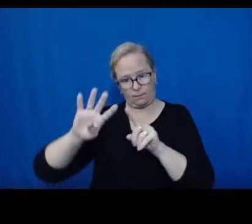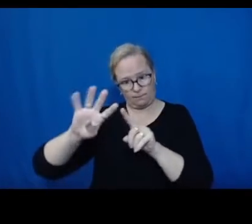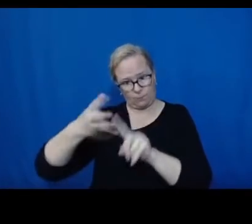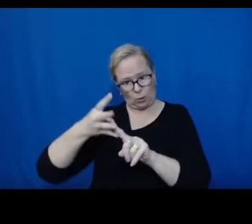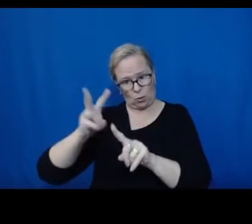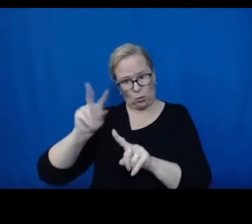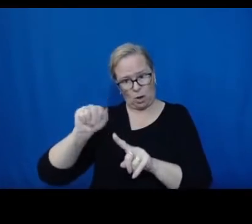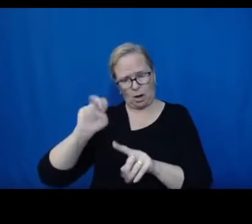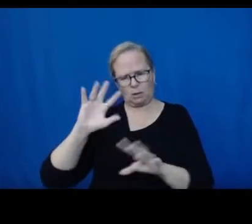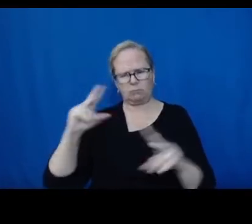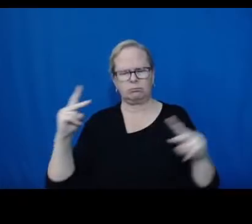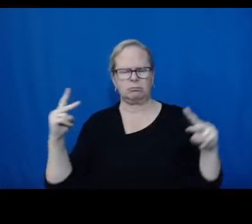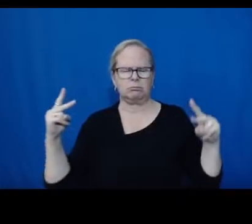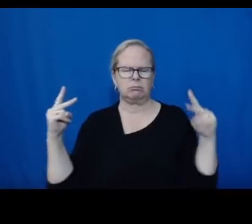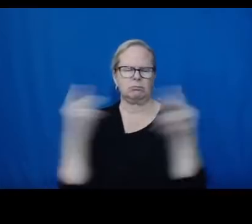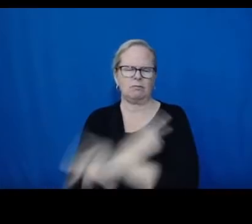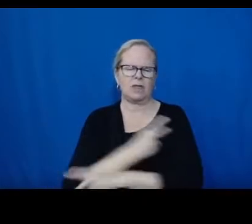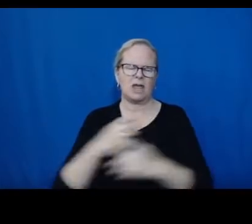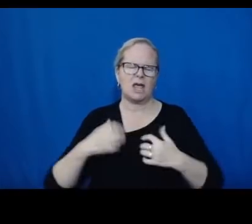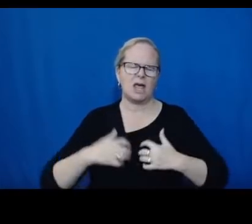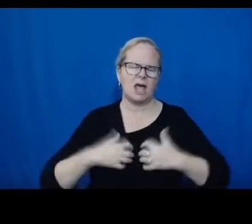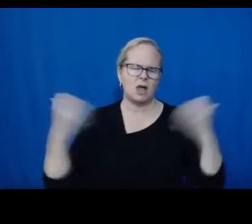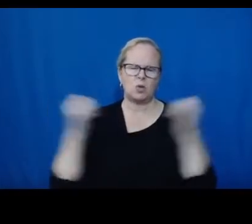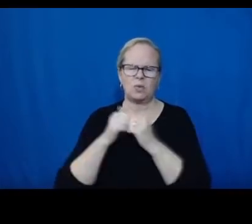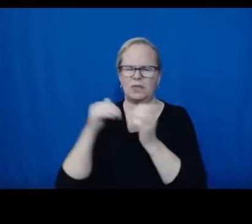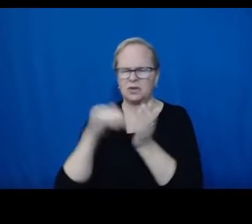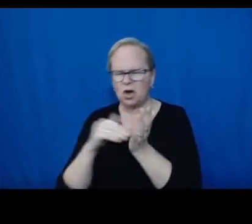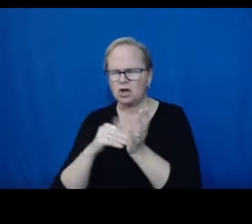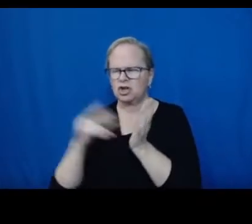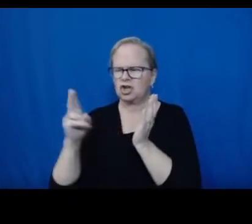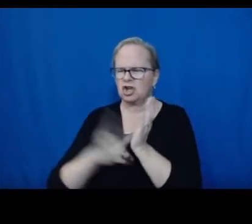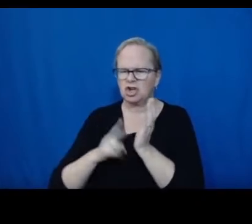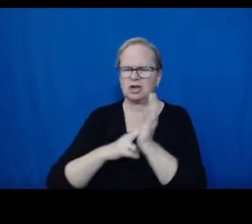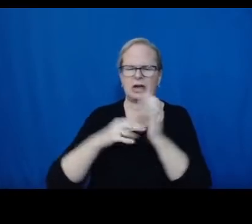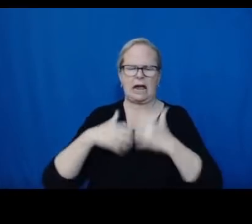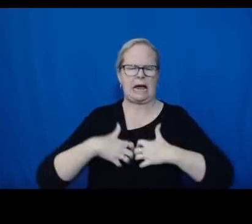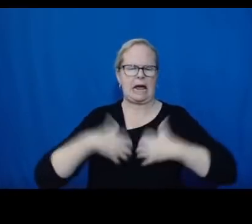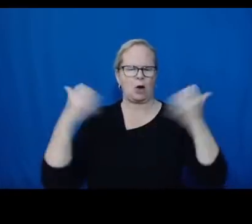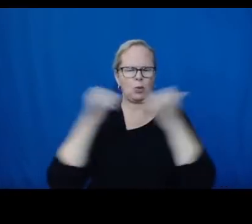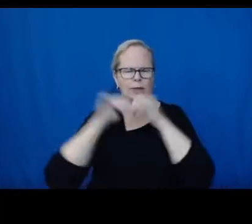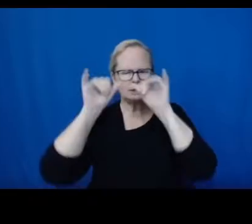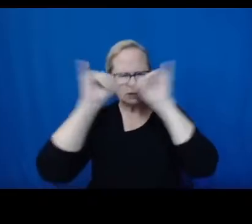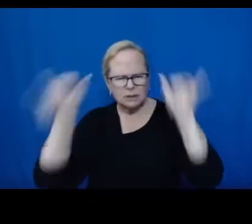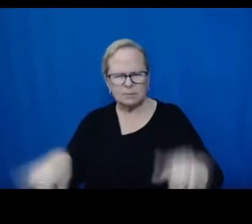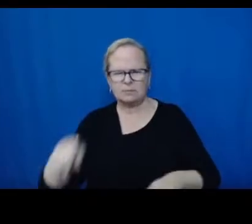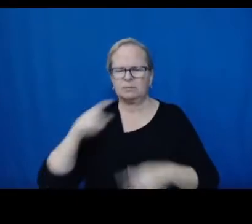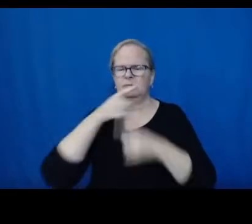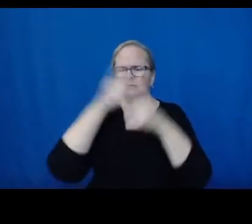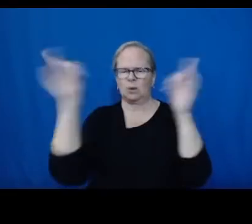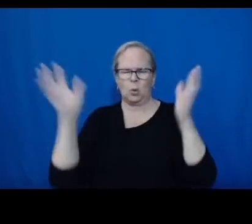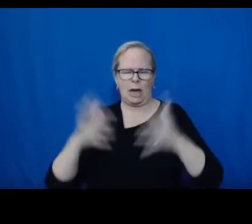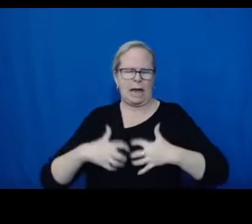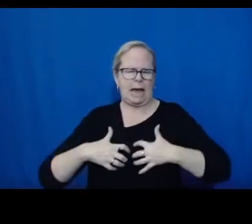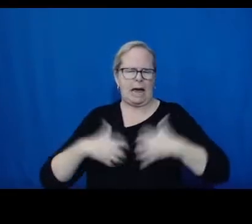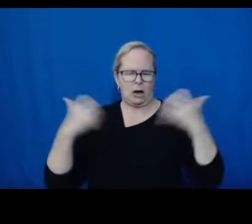mad at the system. They're mad at everyone. And it's just adding to the stress in the hospitals right now.